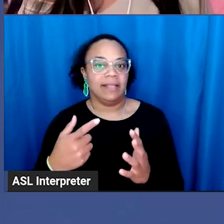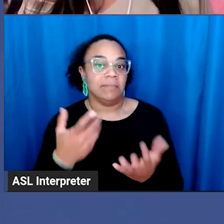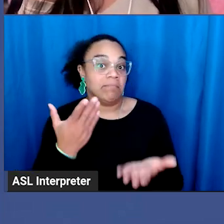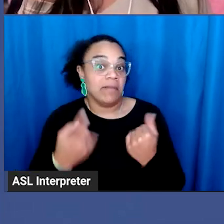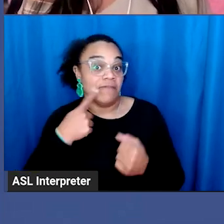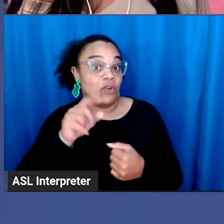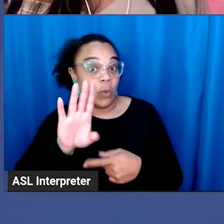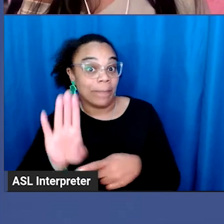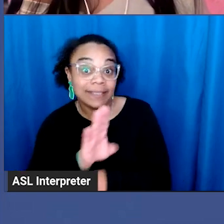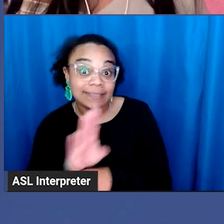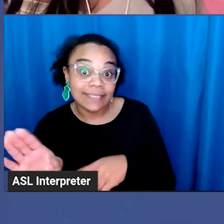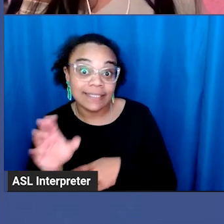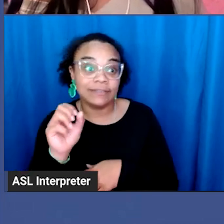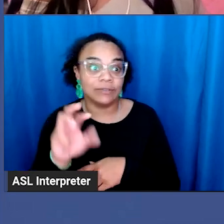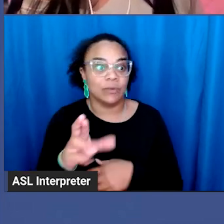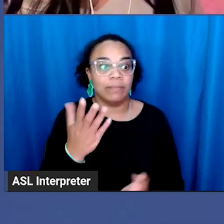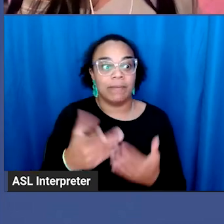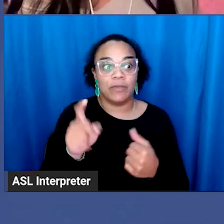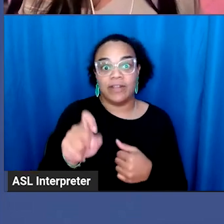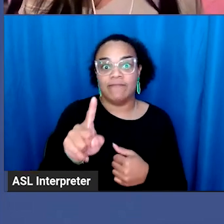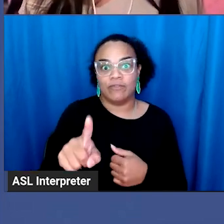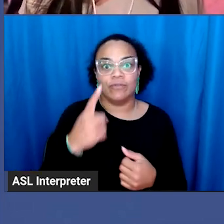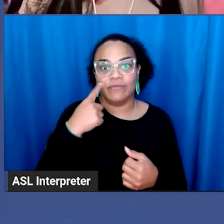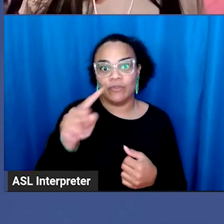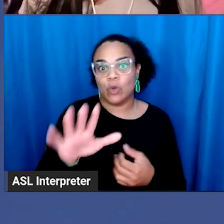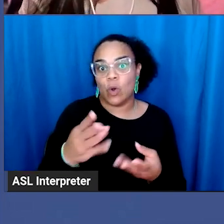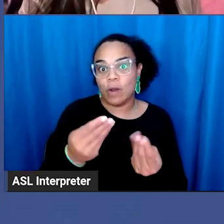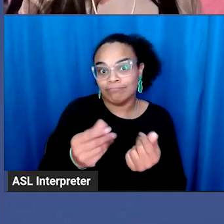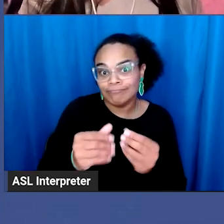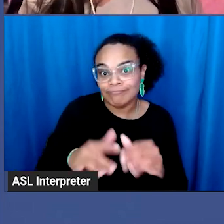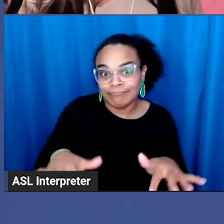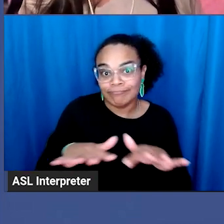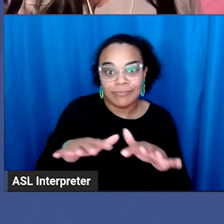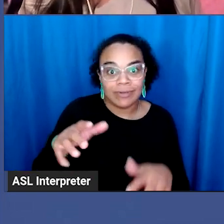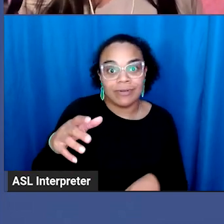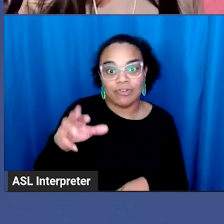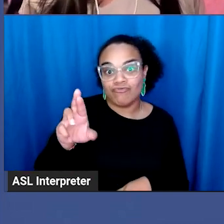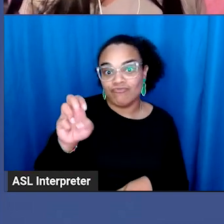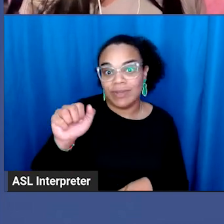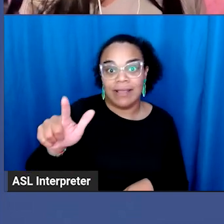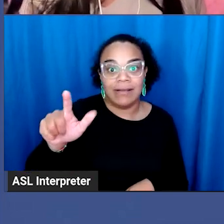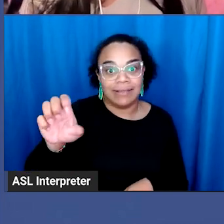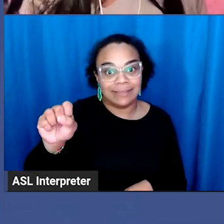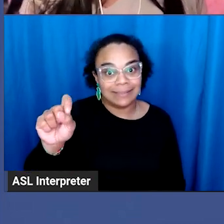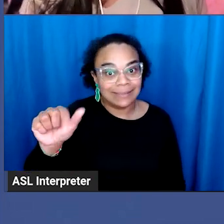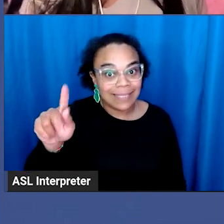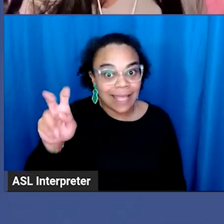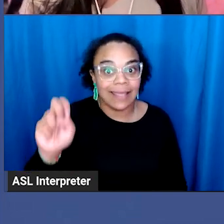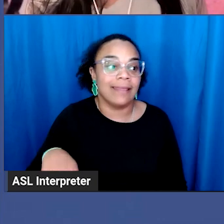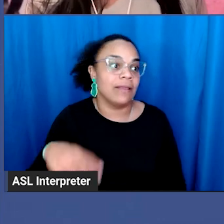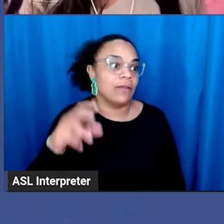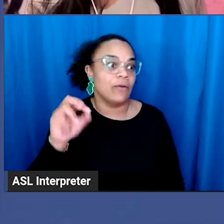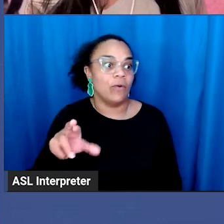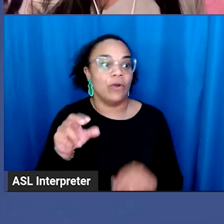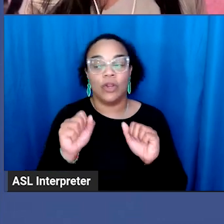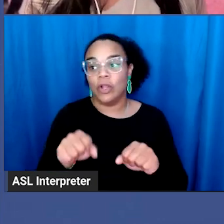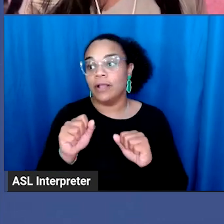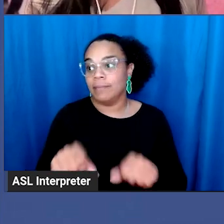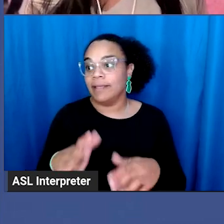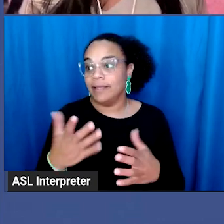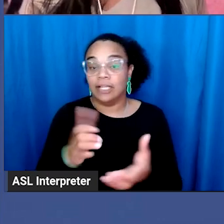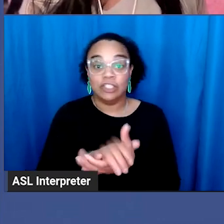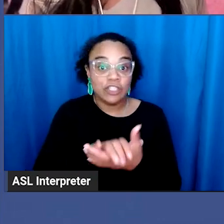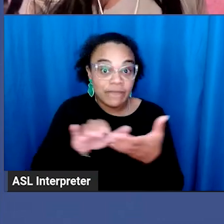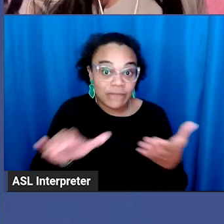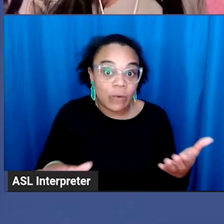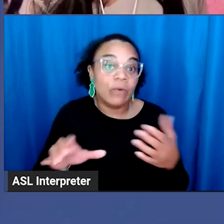you need a real estate attorney. It could be, you're going through a divorce or a custody